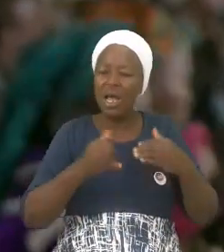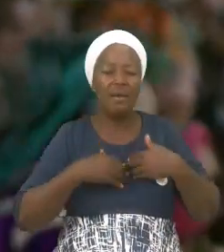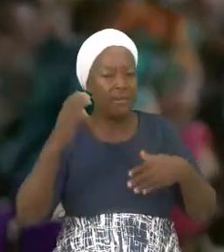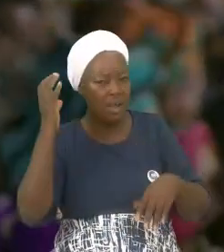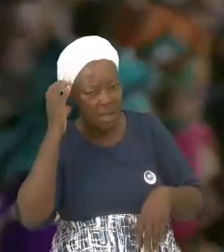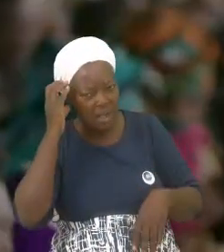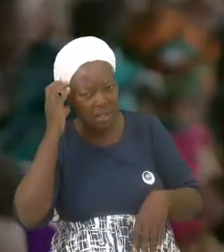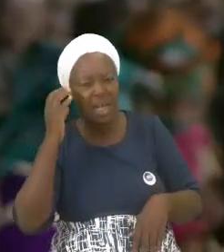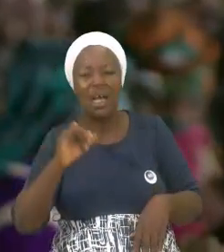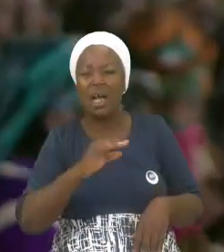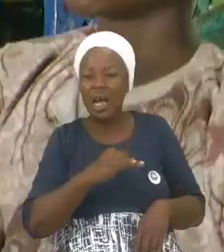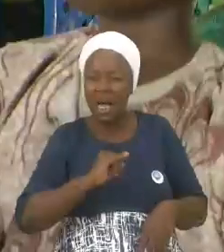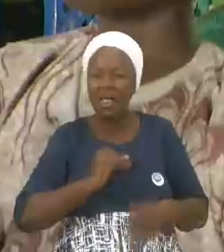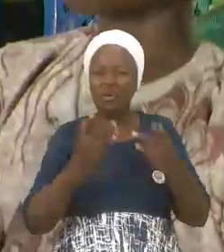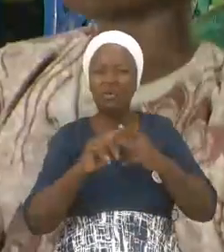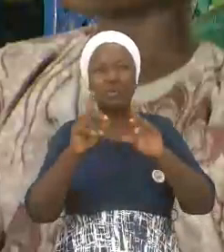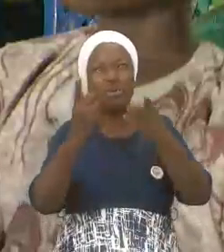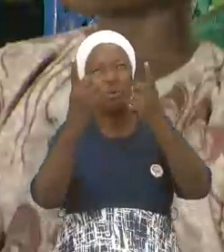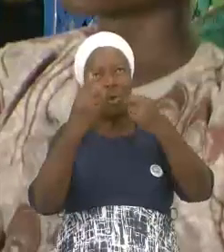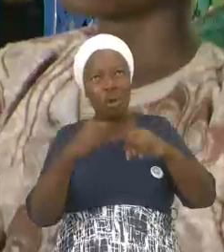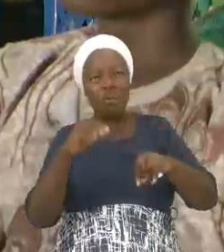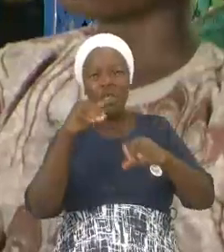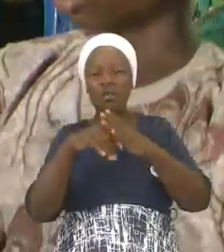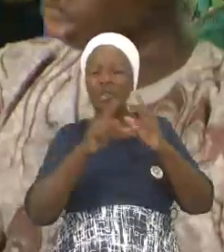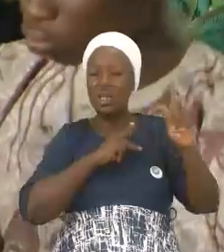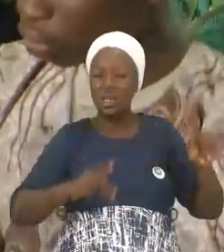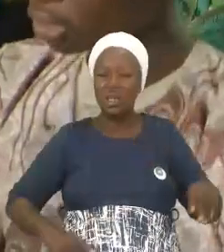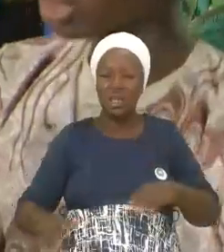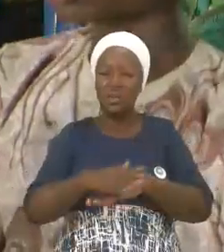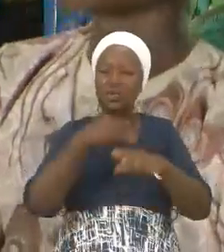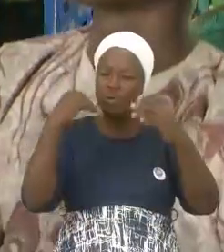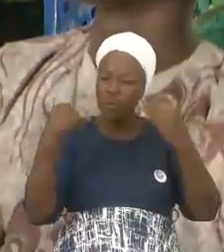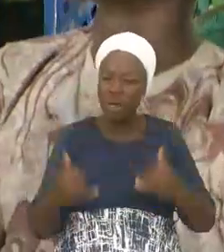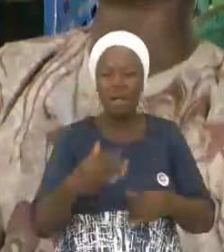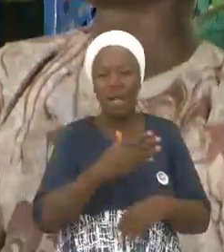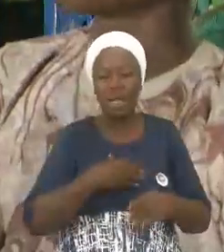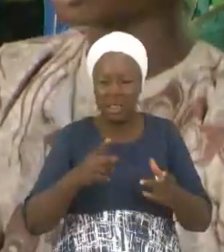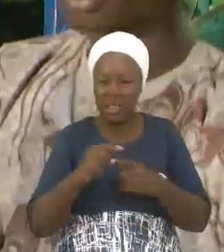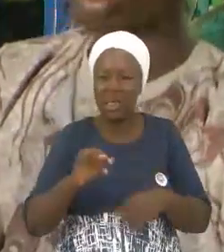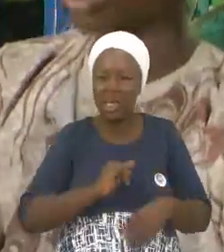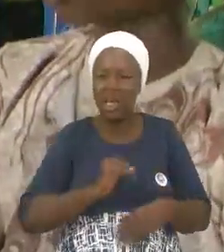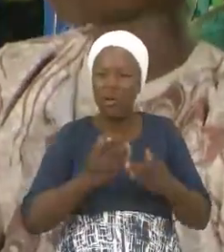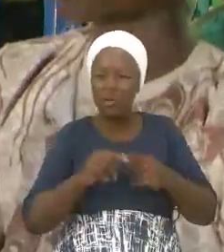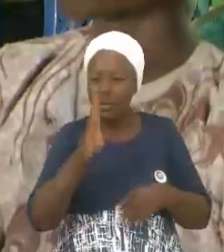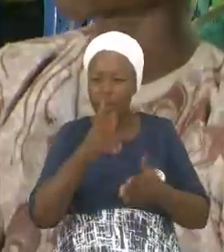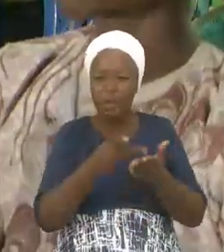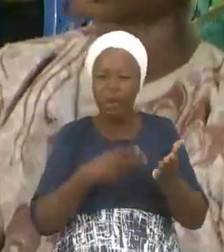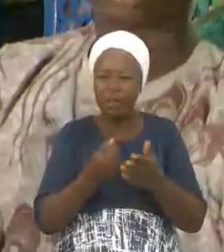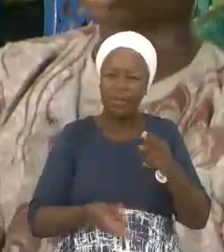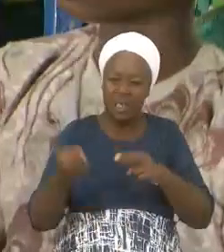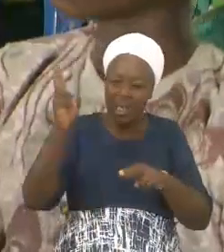and I want to come into the kingdom right now, and I want to be part of the increase of